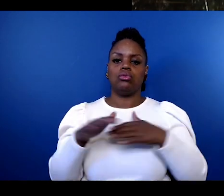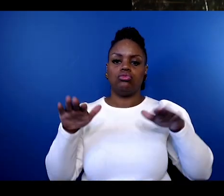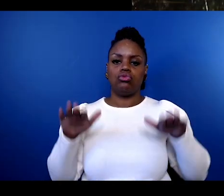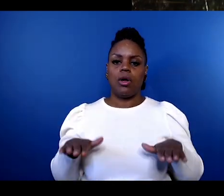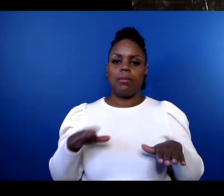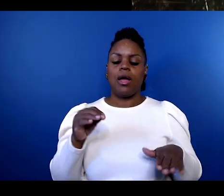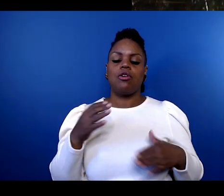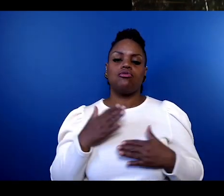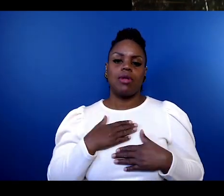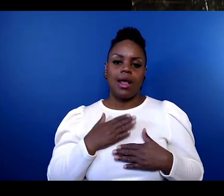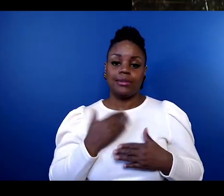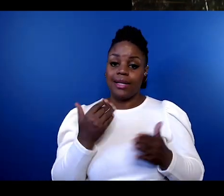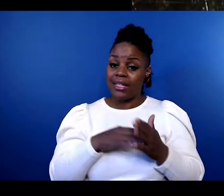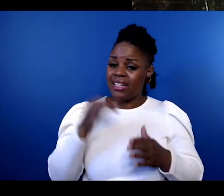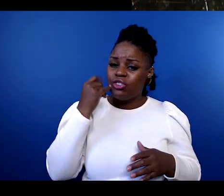And breathe here.